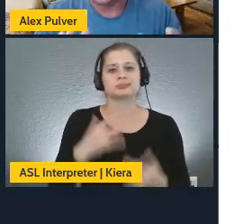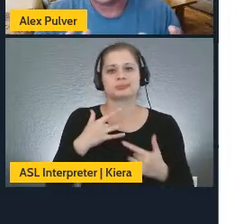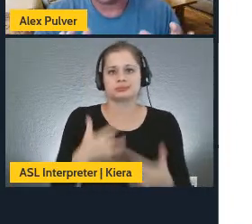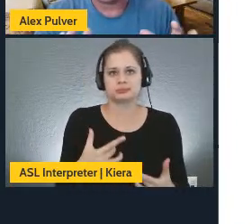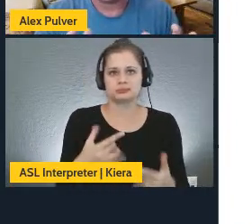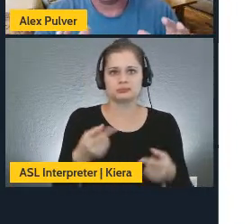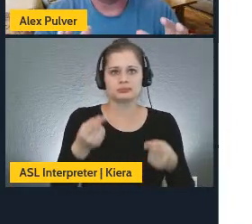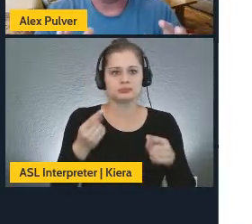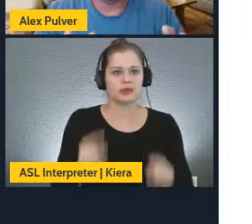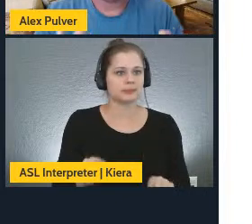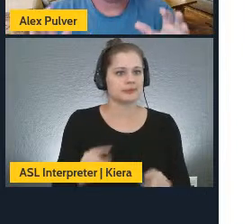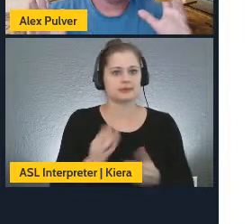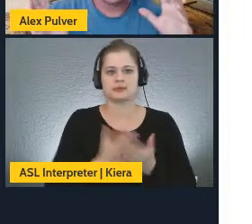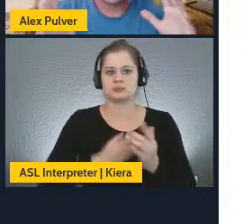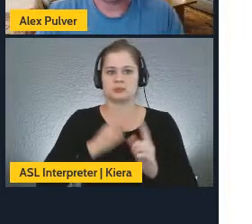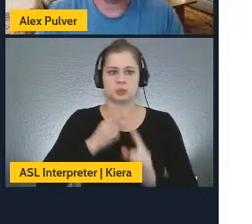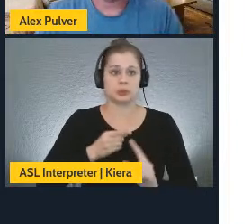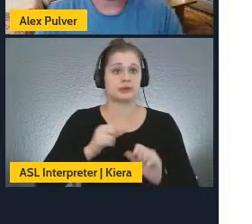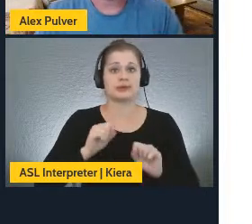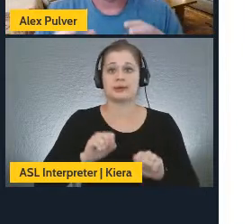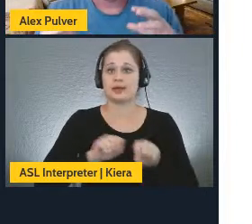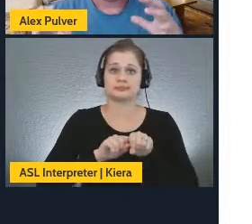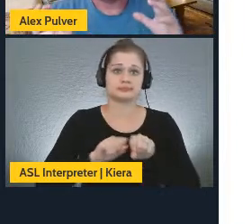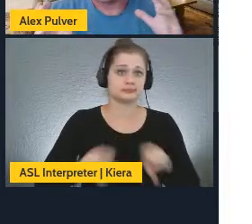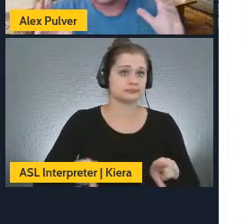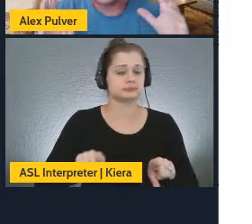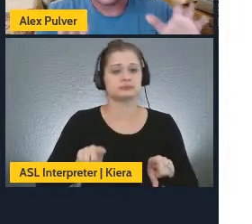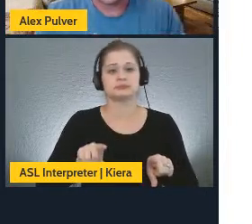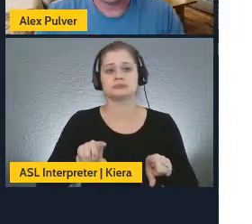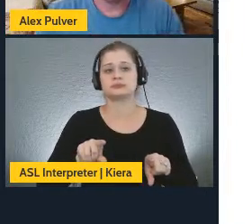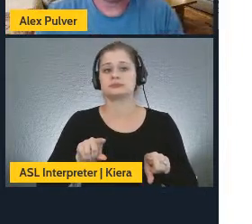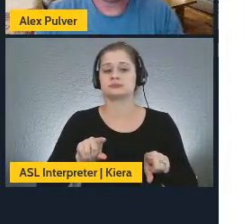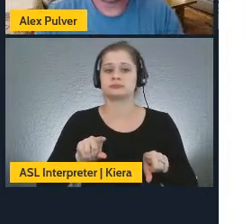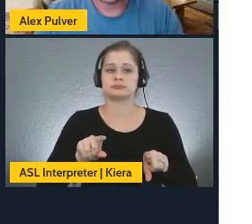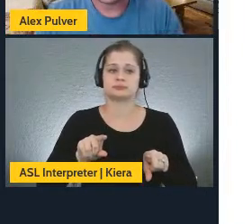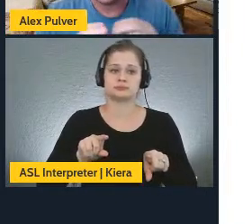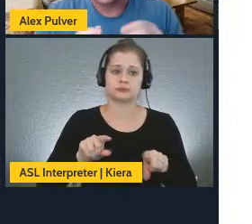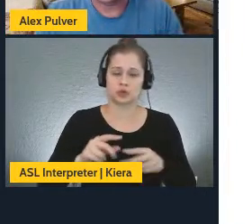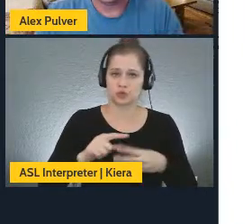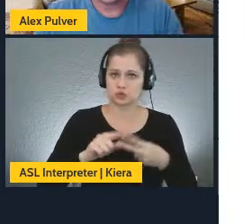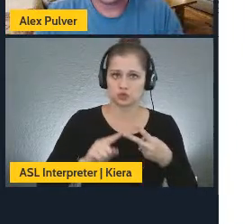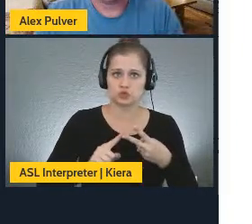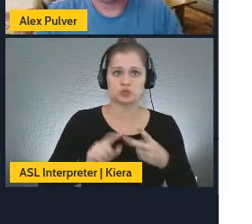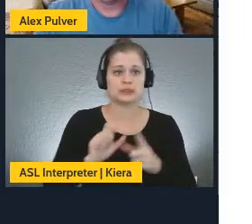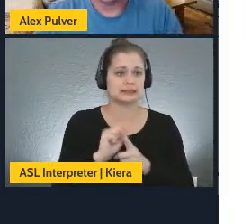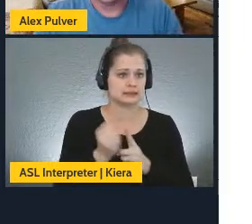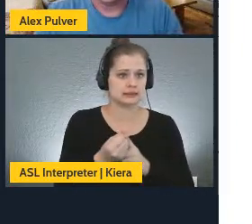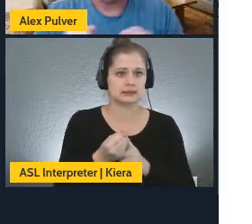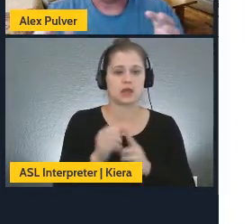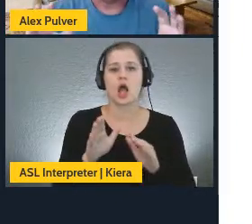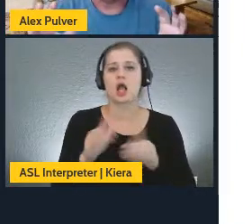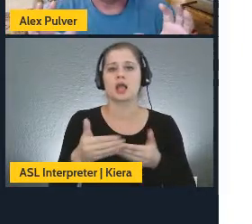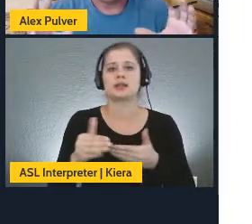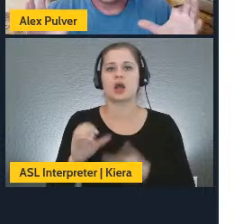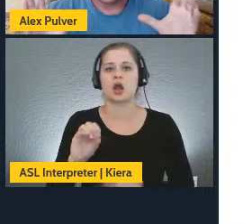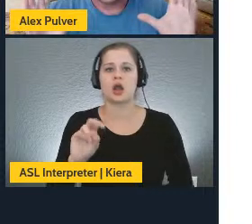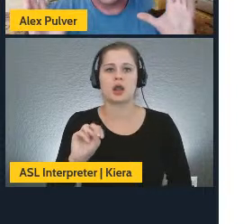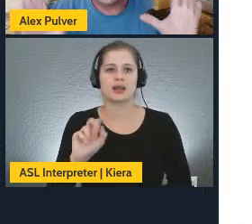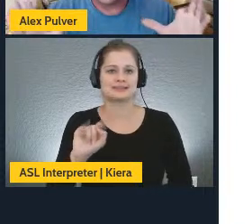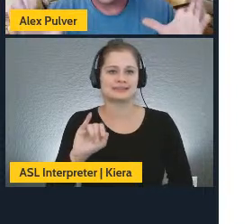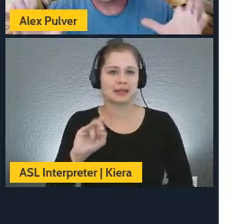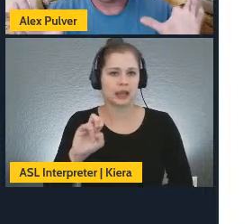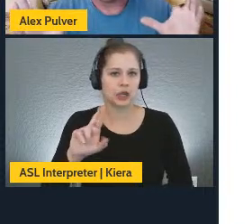some runtime. It can be deployed in AWS Lambda, Amazon EC2 instances, containers, or whatnot.